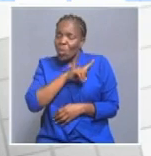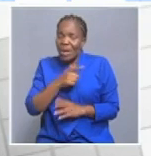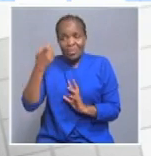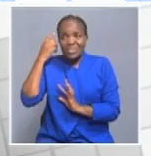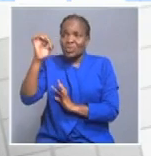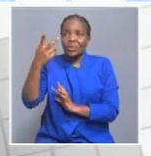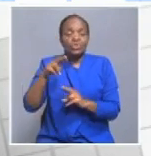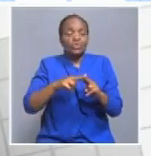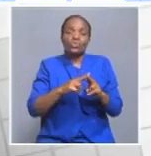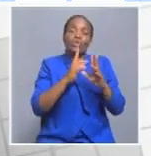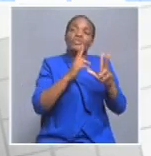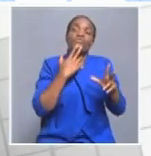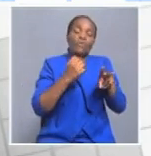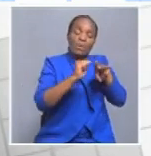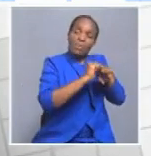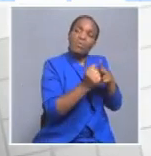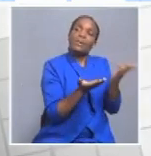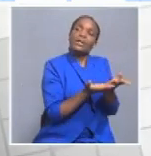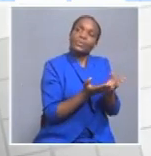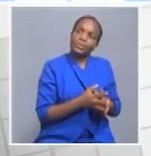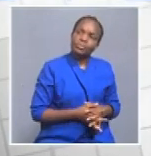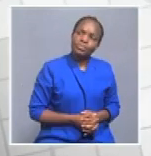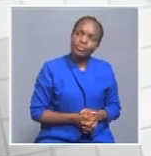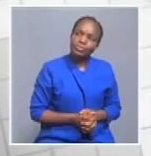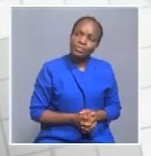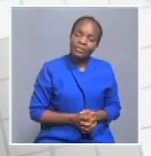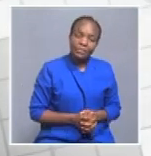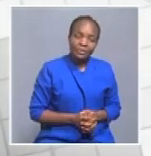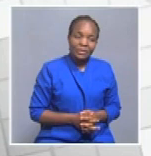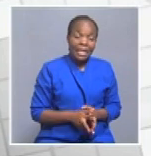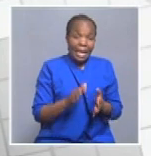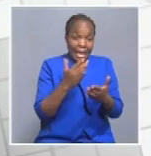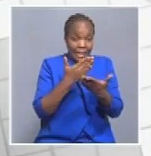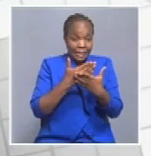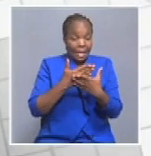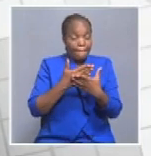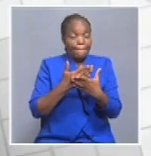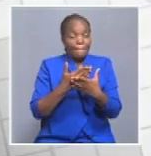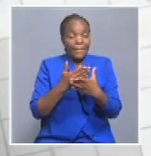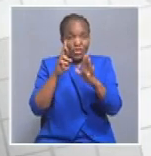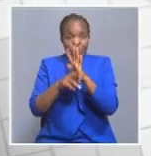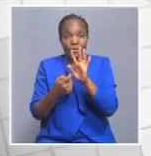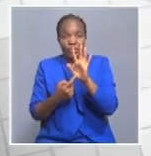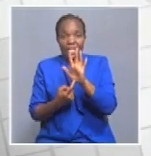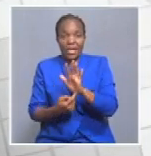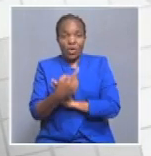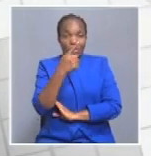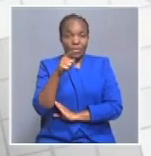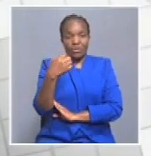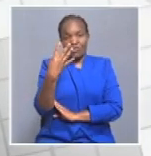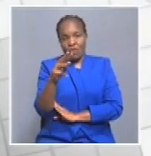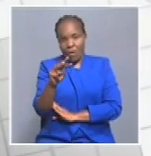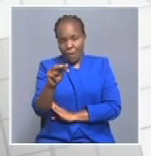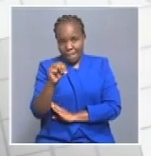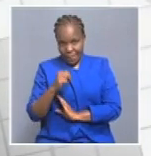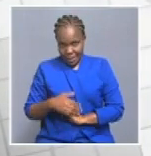bit of time on it. Because some media houses reported that we spent 1.4 million to build